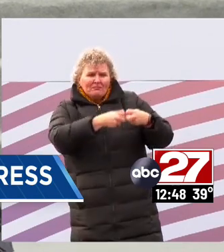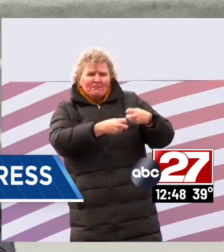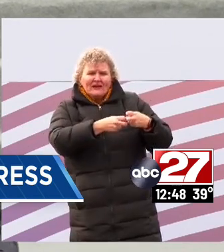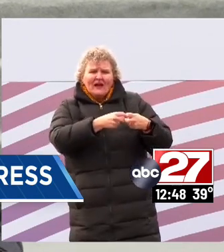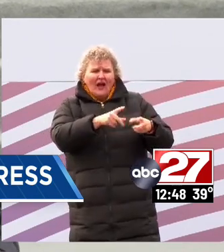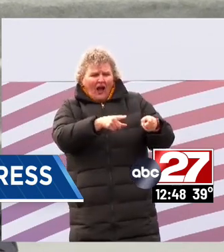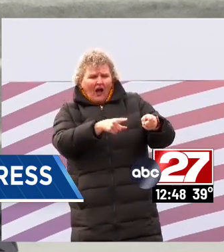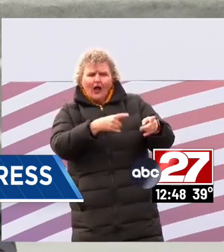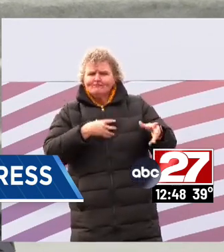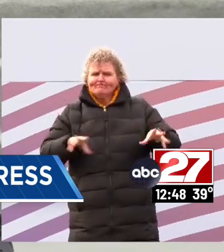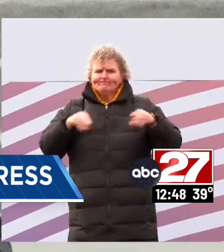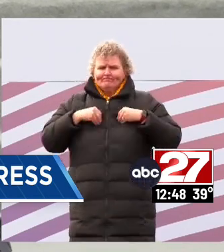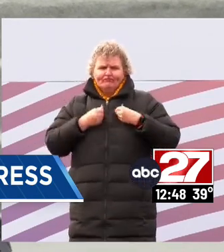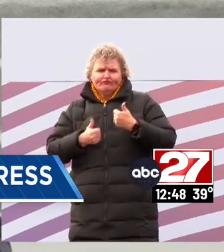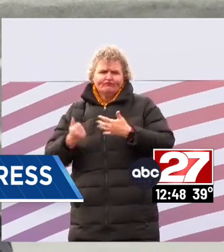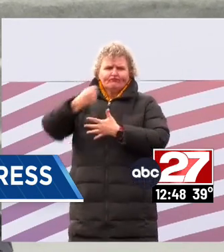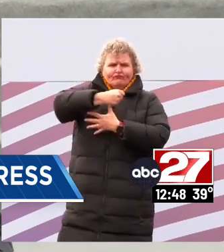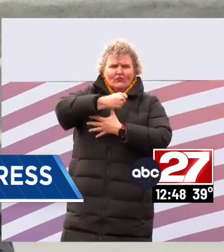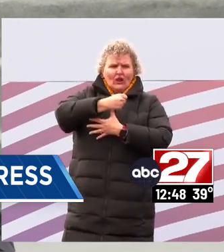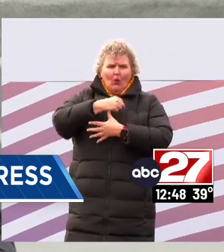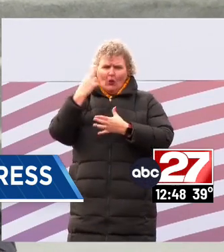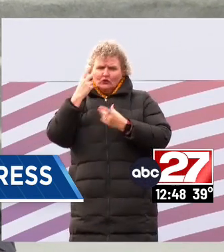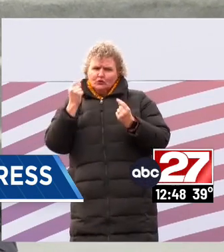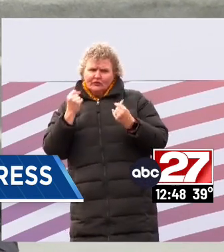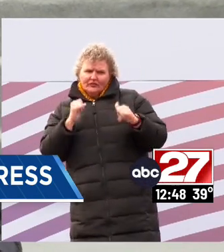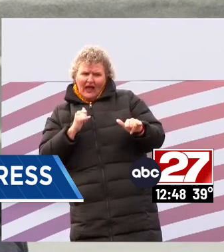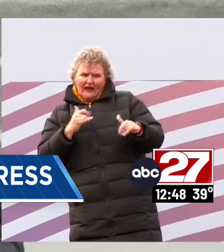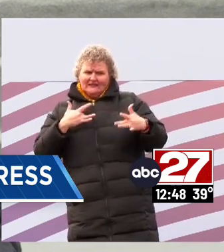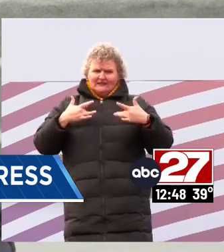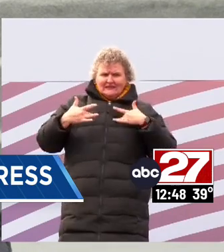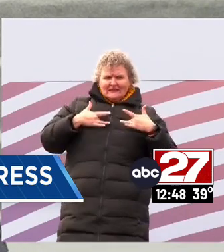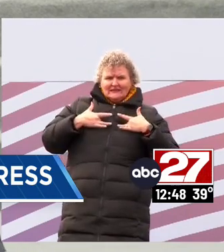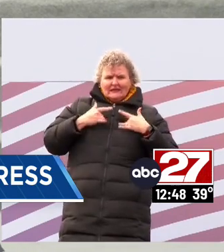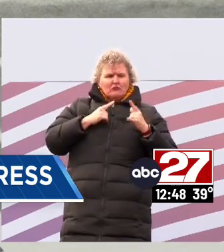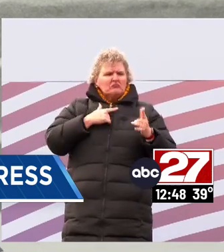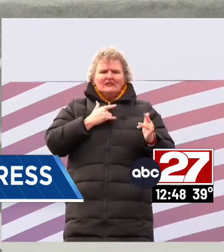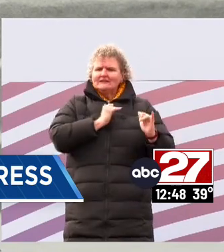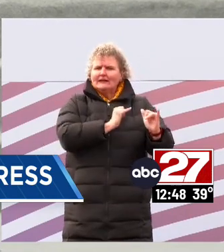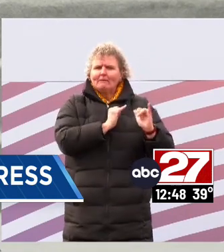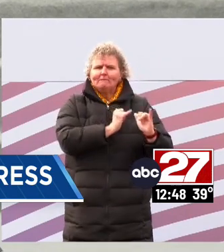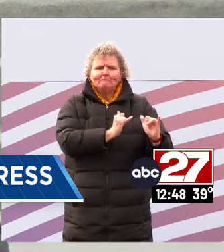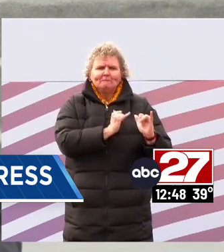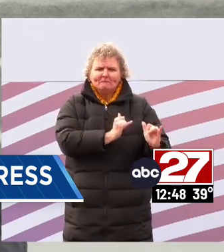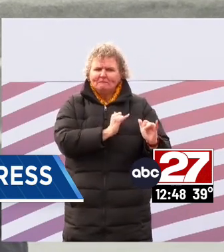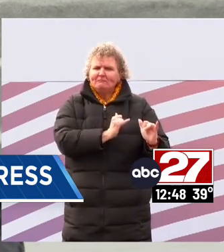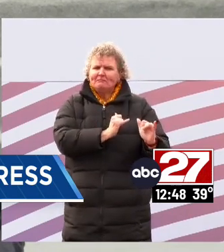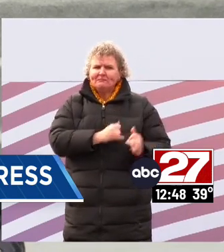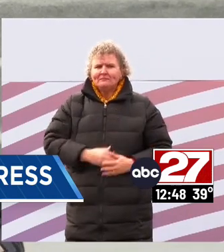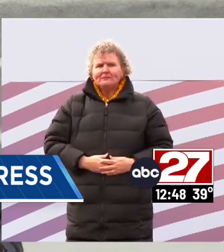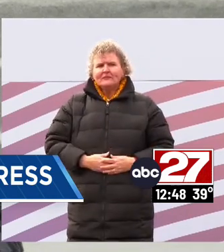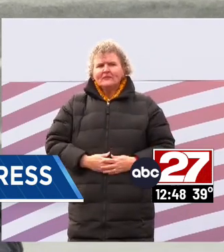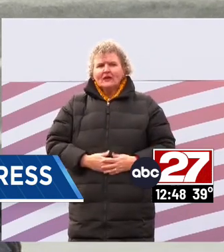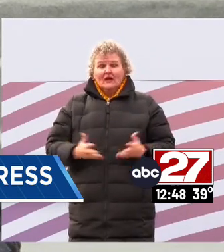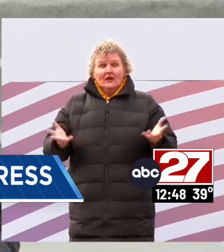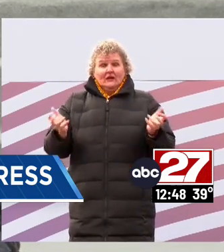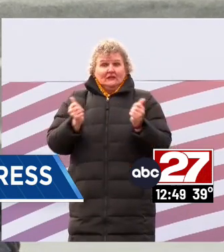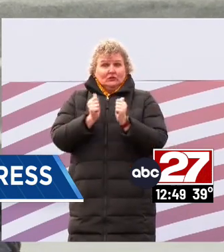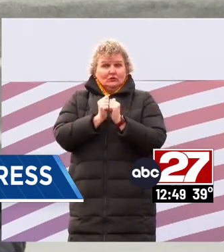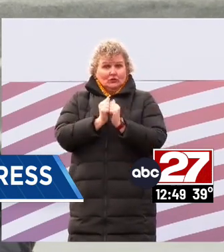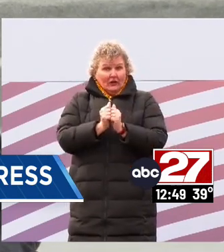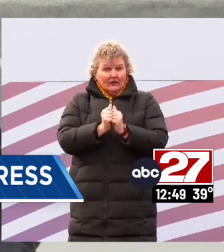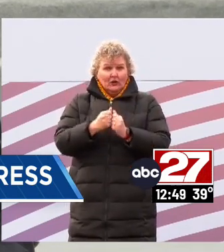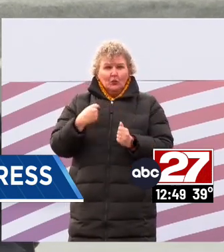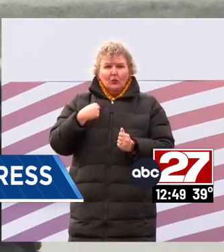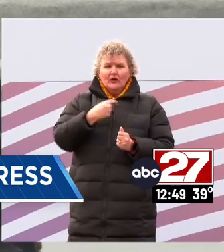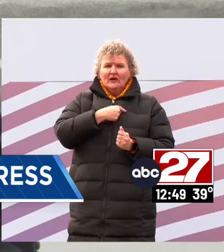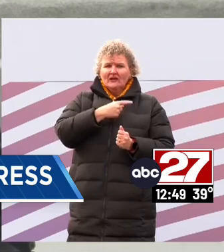your causes, my concerns. And together, together we've taken on the powerful, and